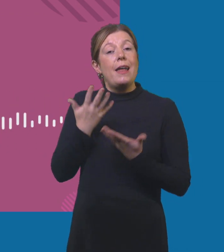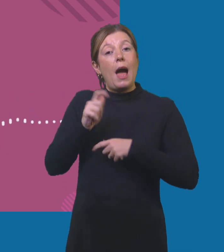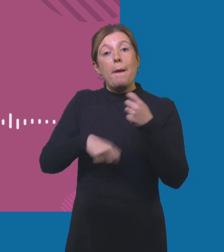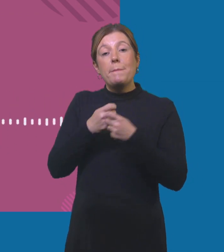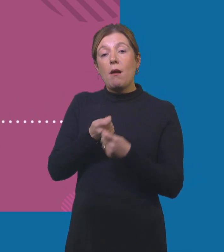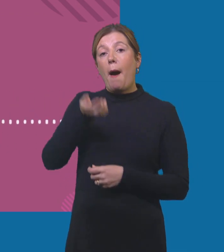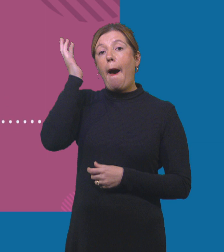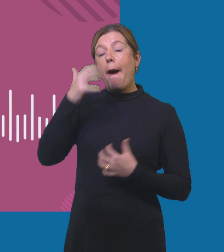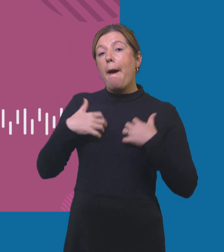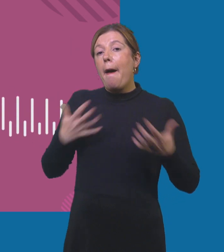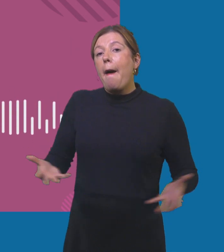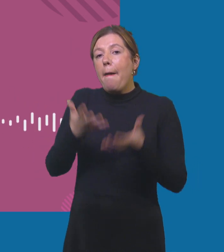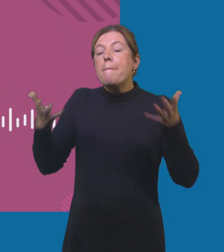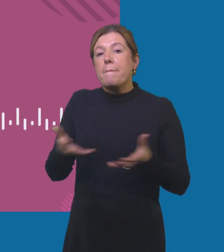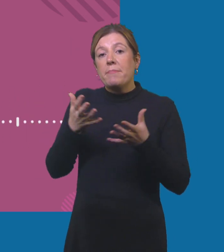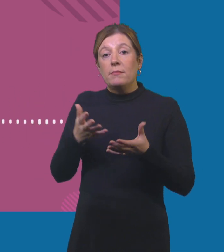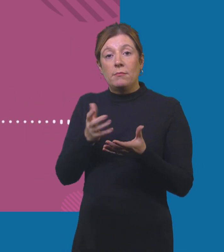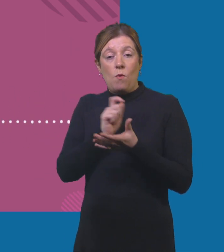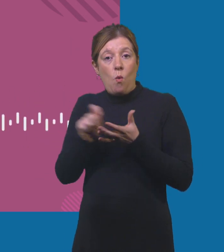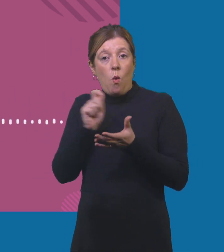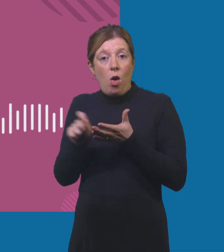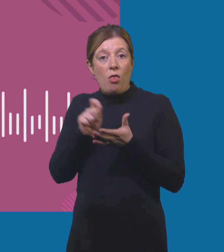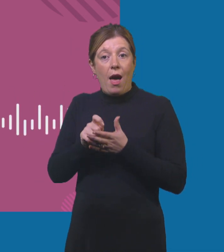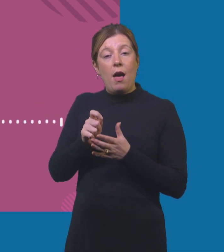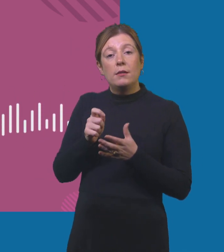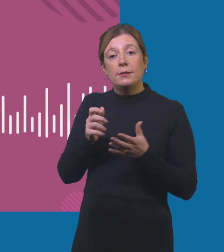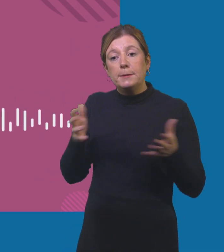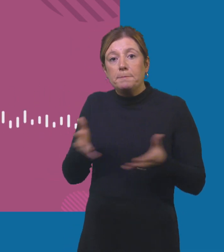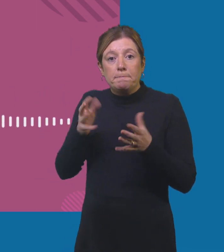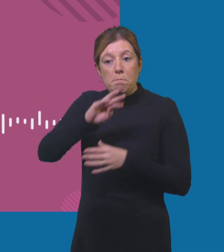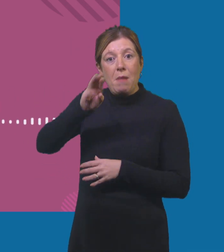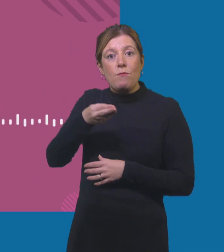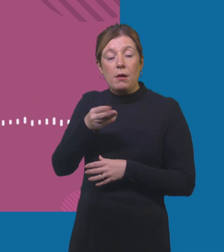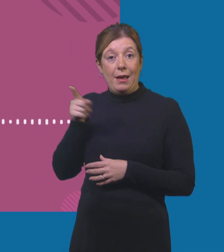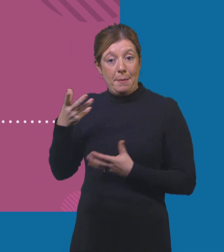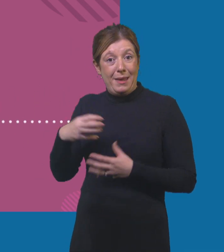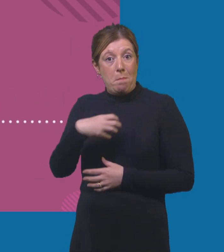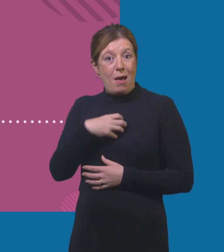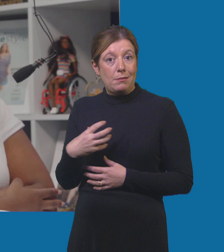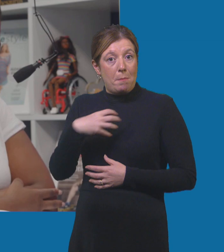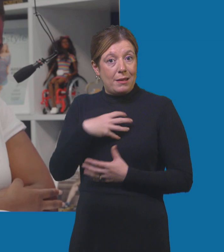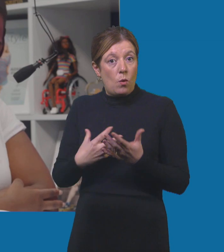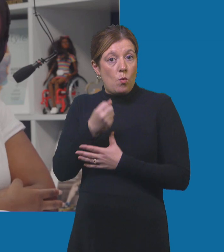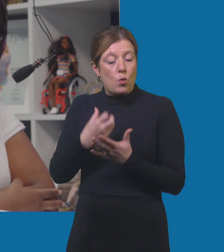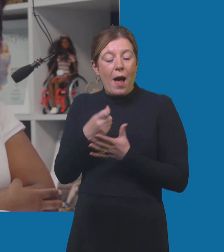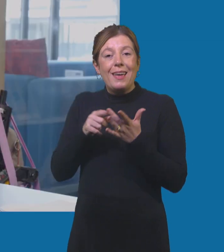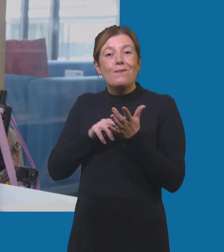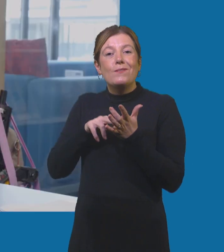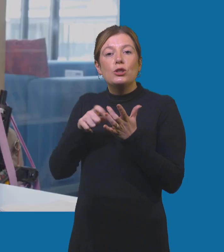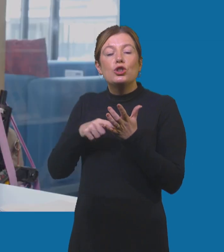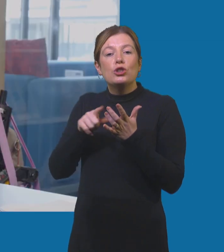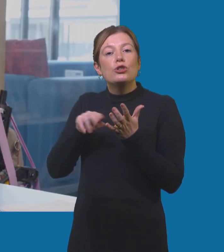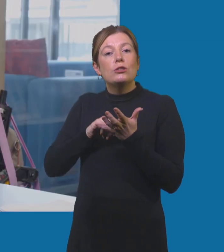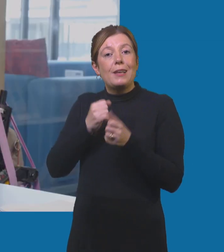author and athlete. He won numerous medals at the Invictus Games and is ready for his next challenge. Mark, a really